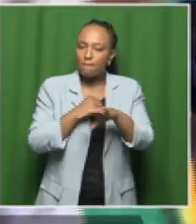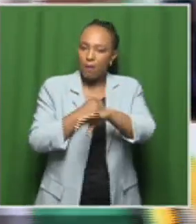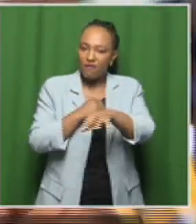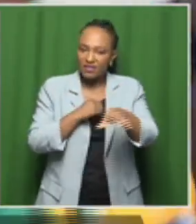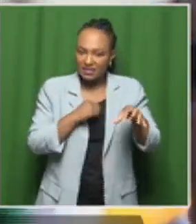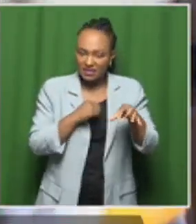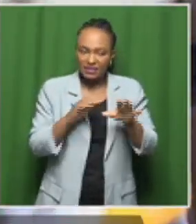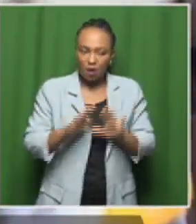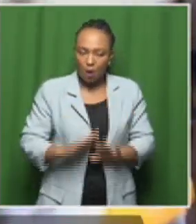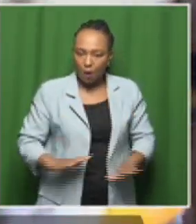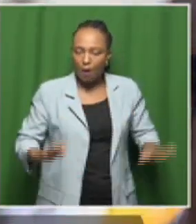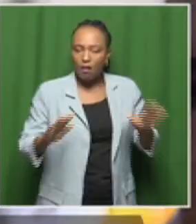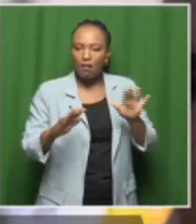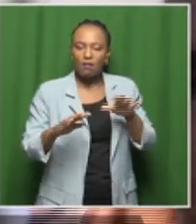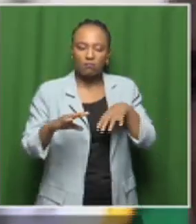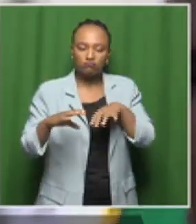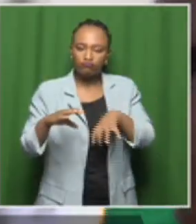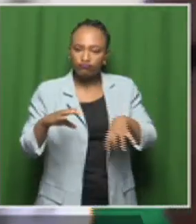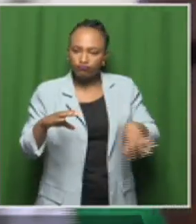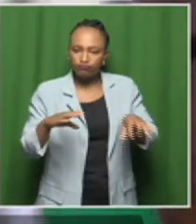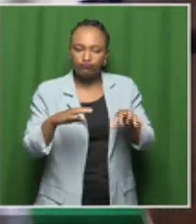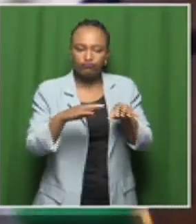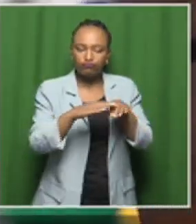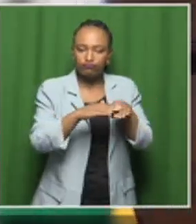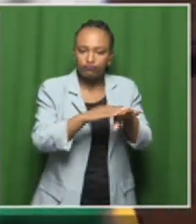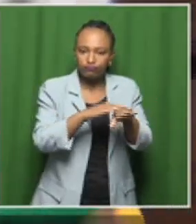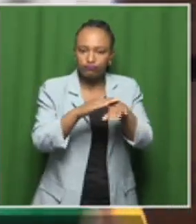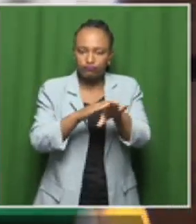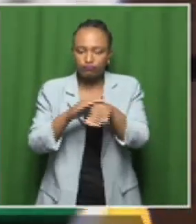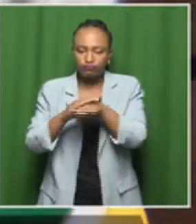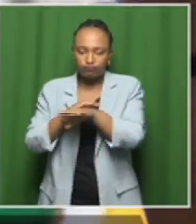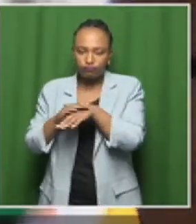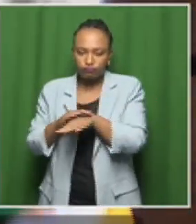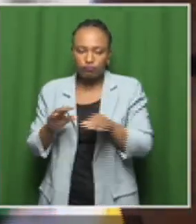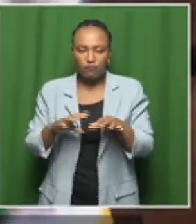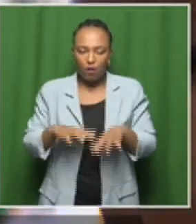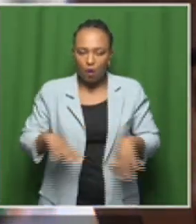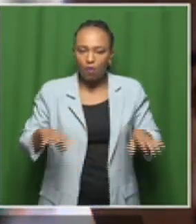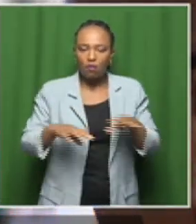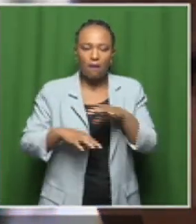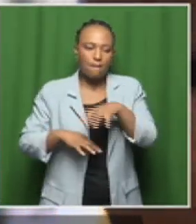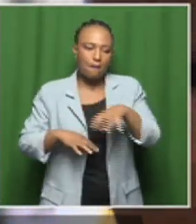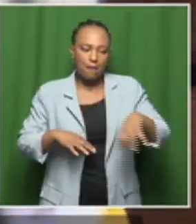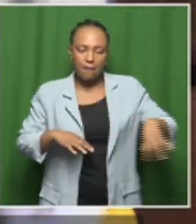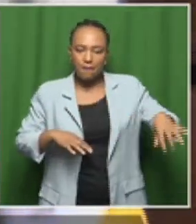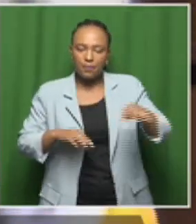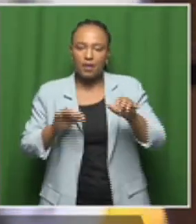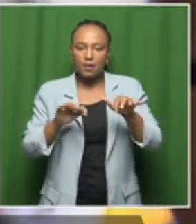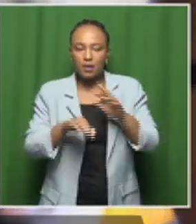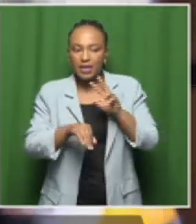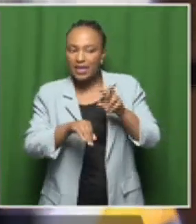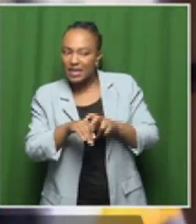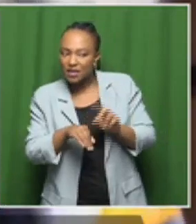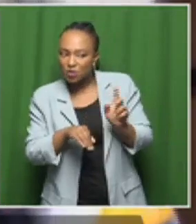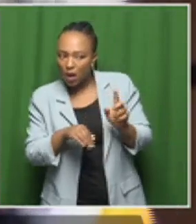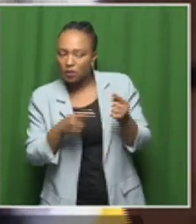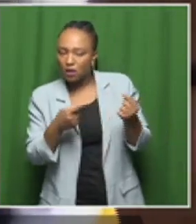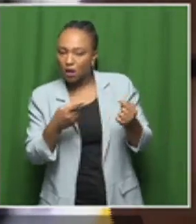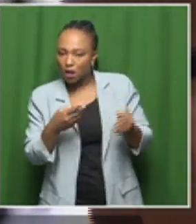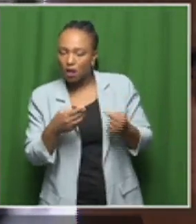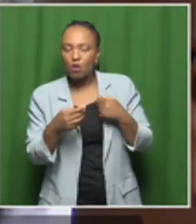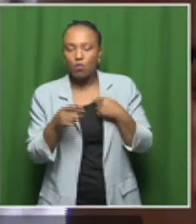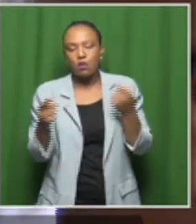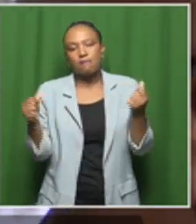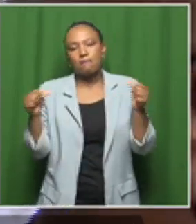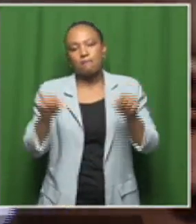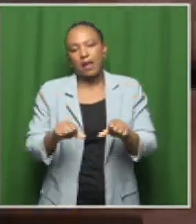its entirety to ensure that we capture every moment where people need this or that. We are coming back